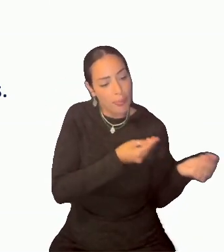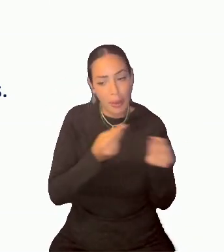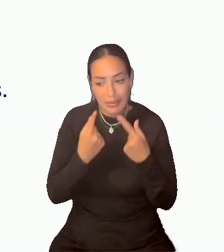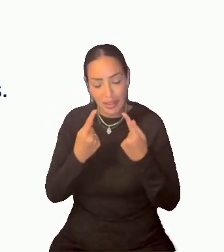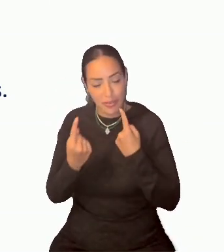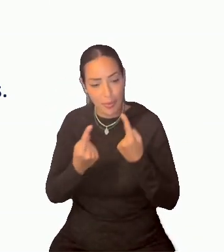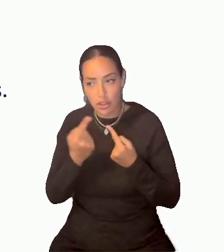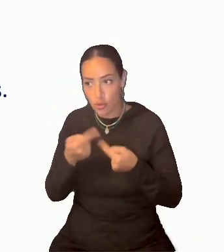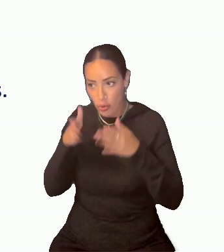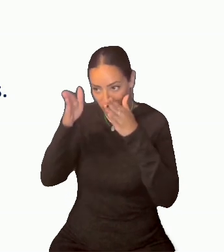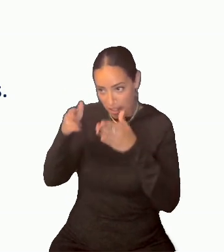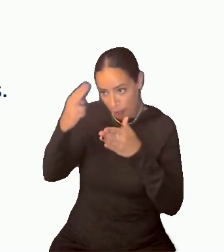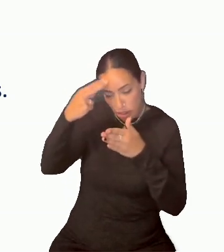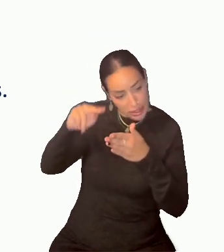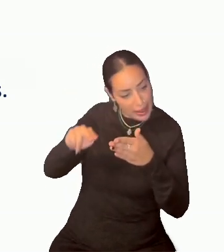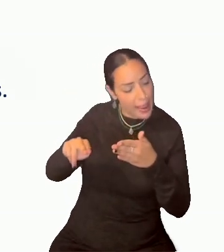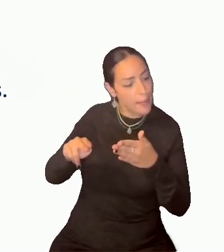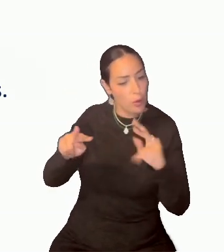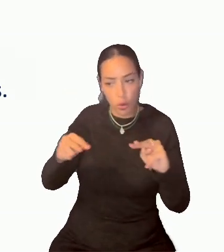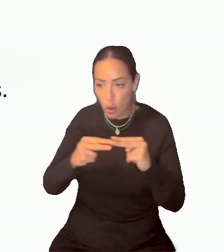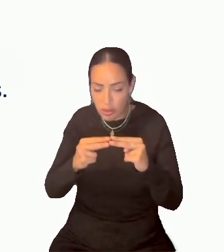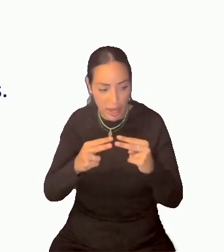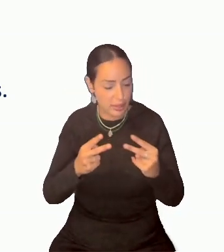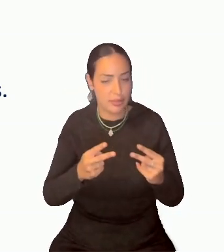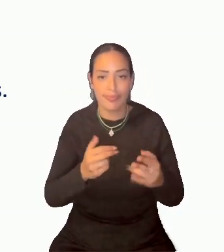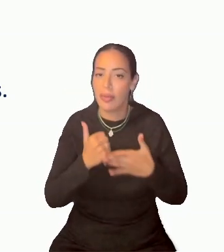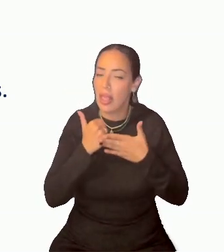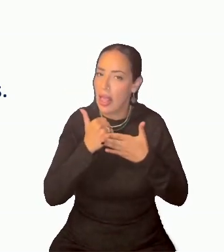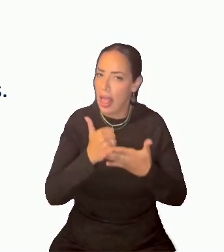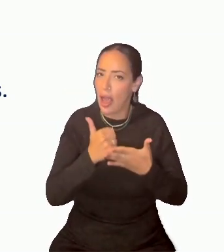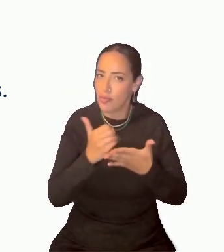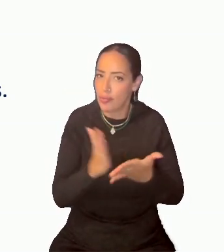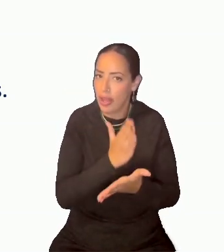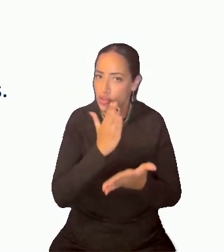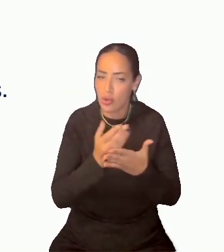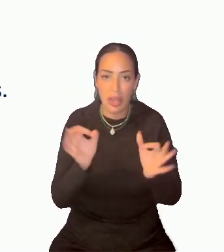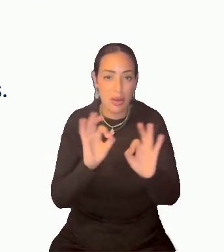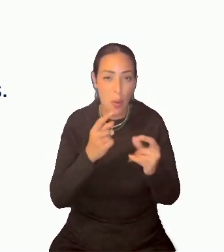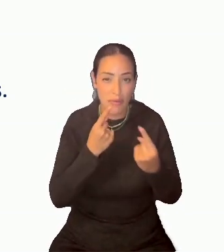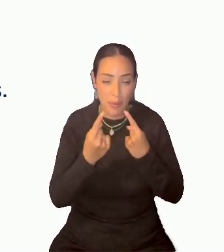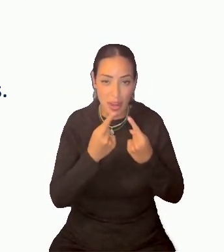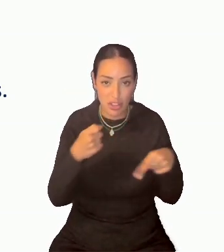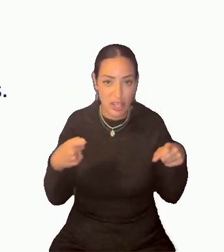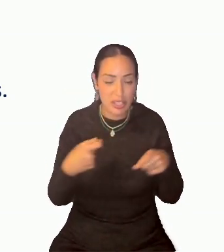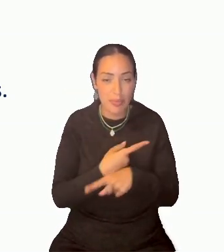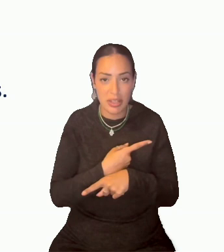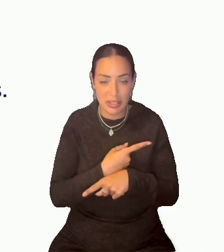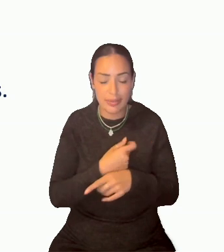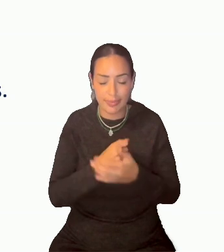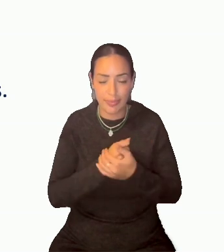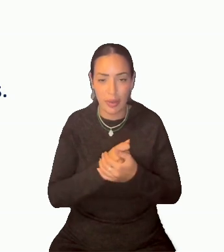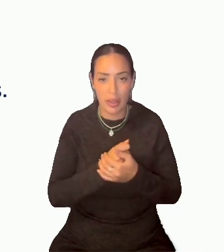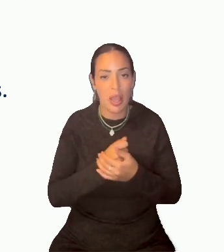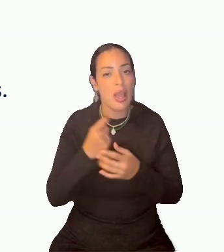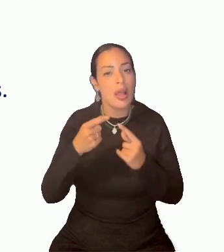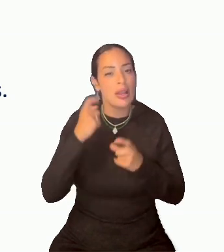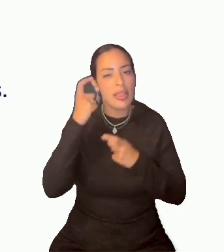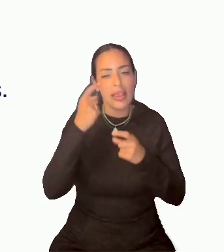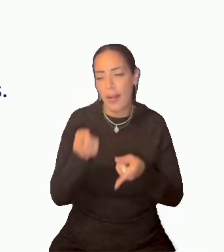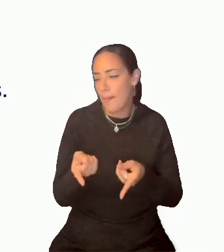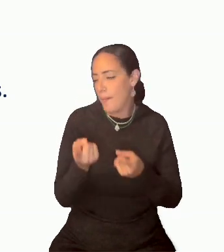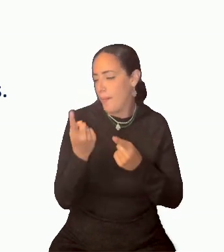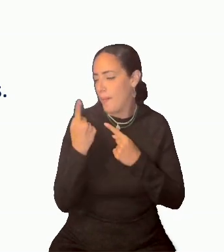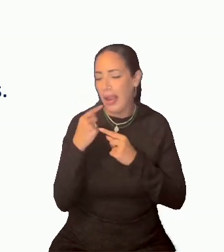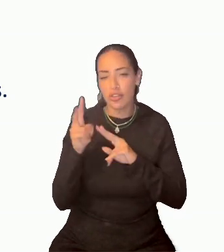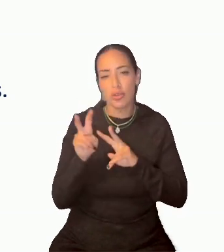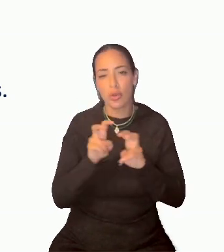managing and regulating your own emotions during the process and ensuring that no information is missed. If you think back to the earlier quote from the